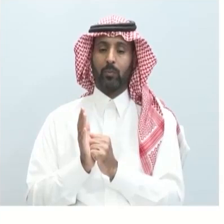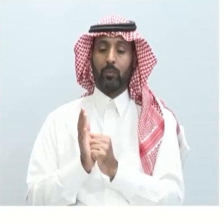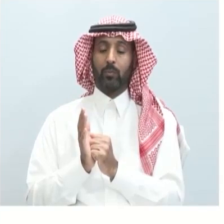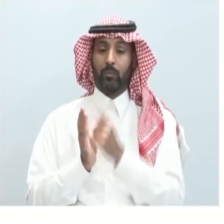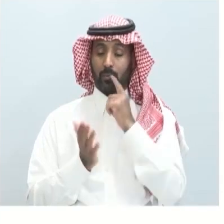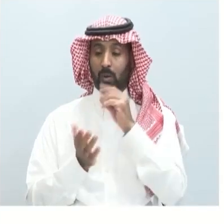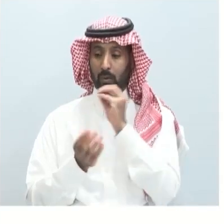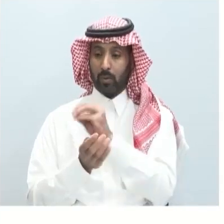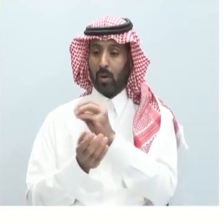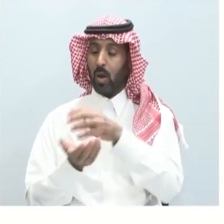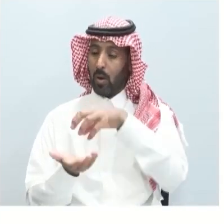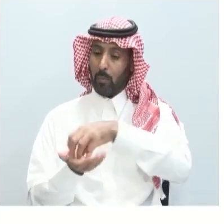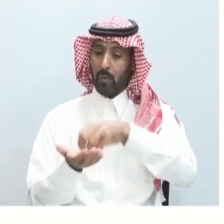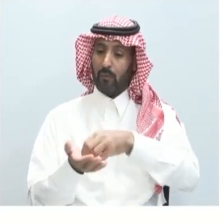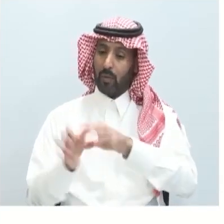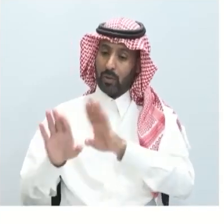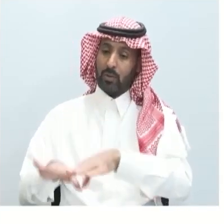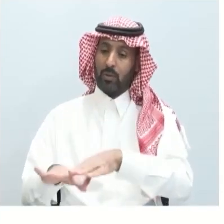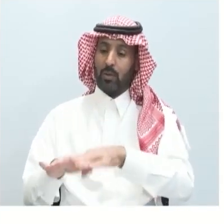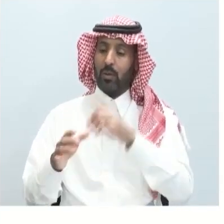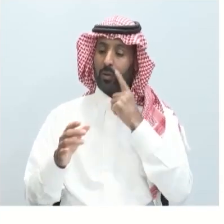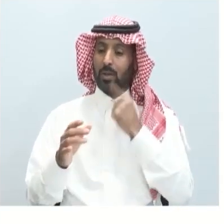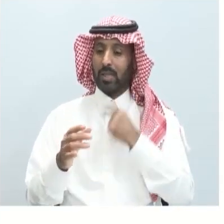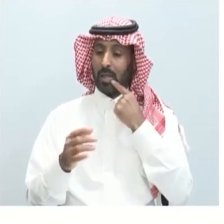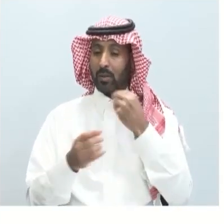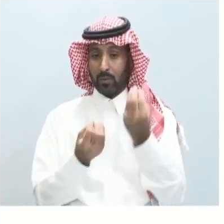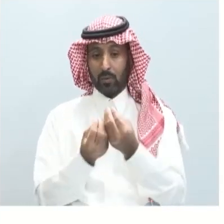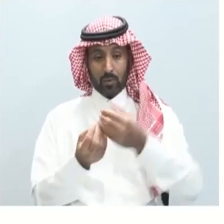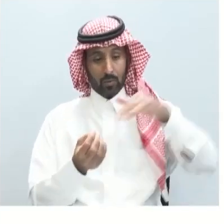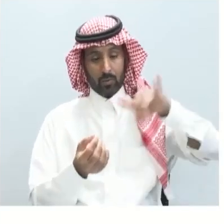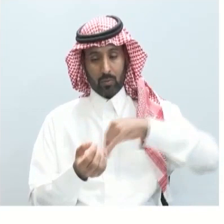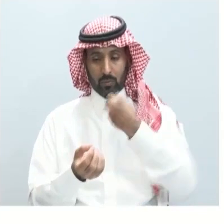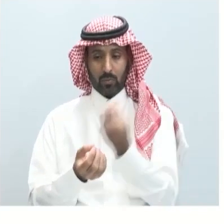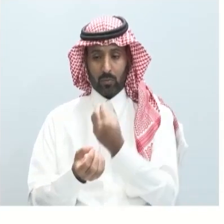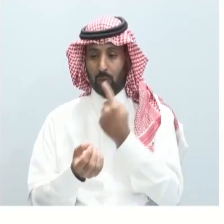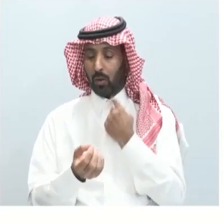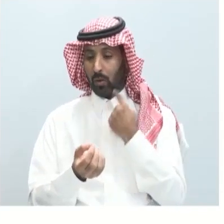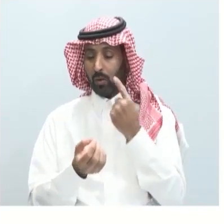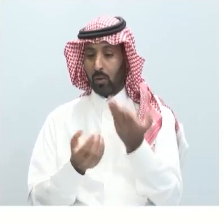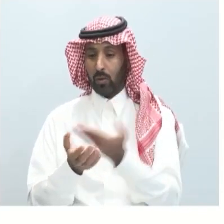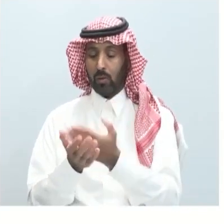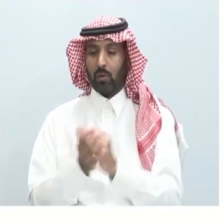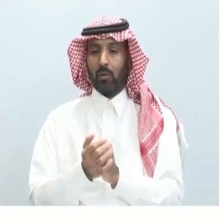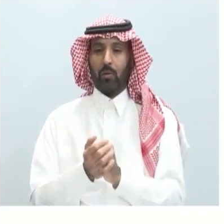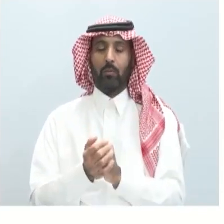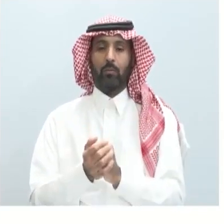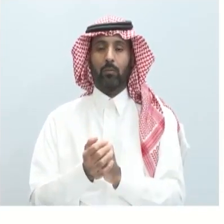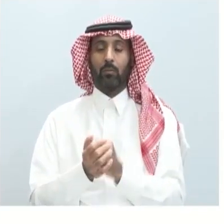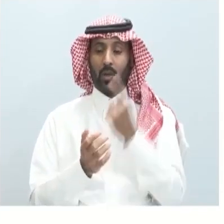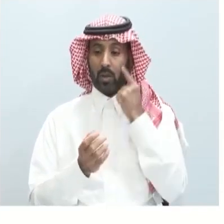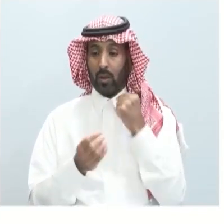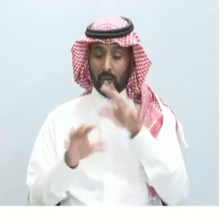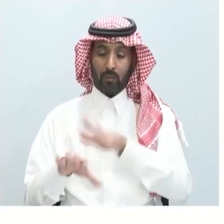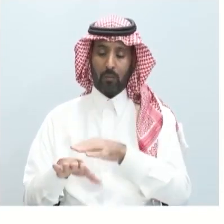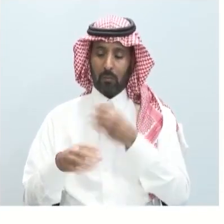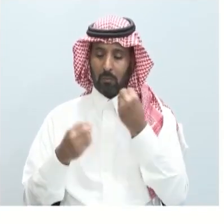provide a place to stay, cater for the needs of the visitors. Of course, accommodation is to live